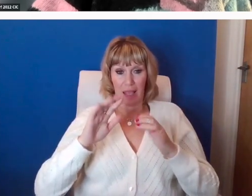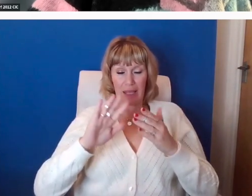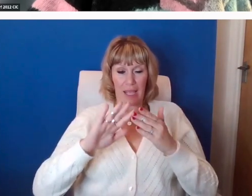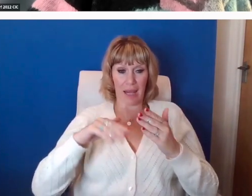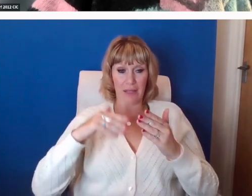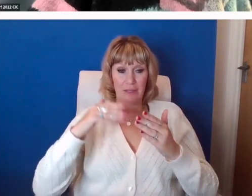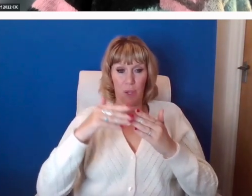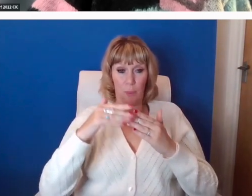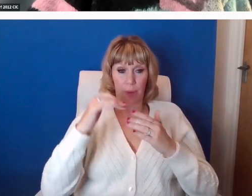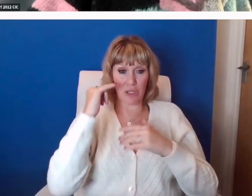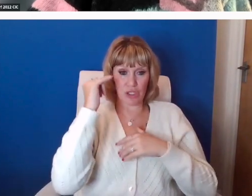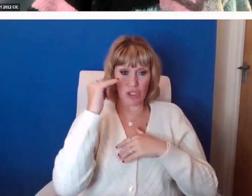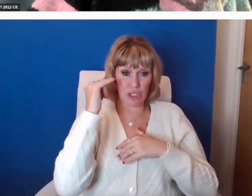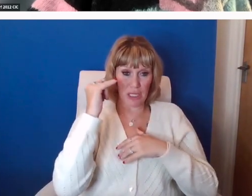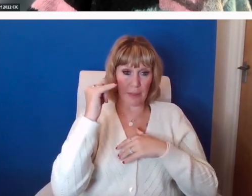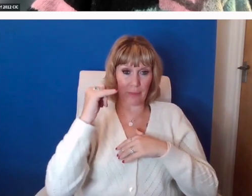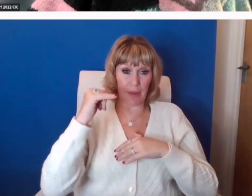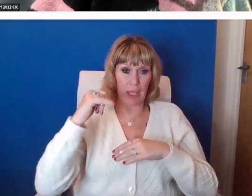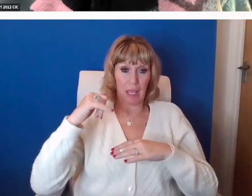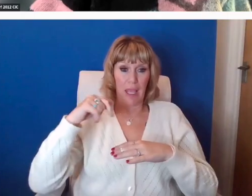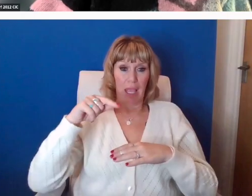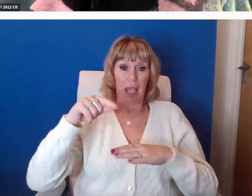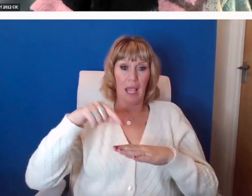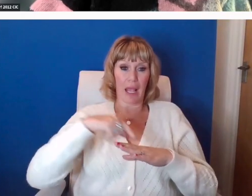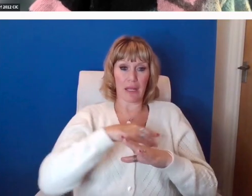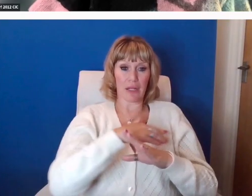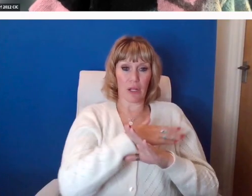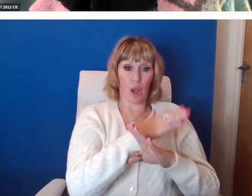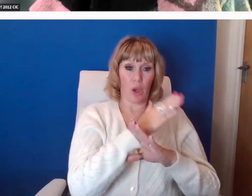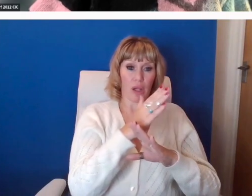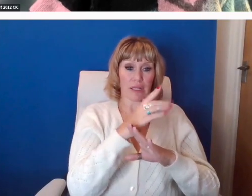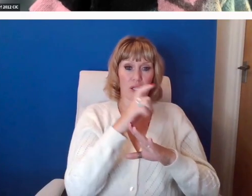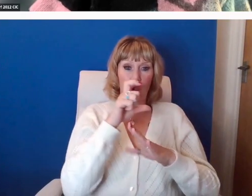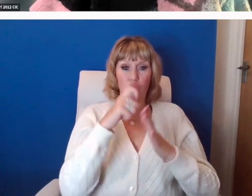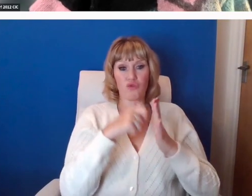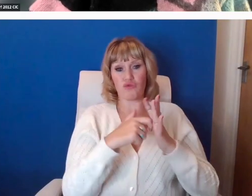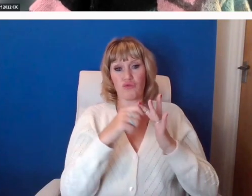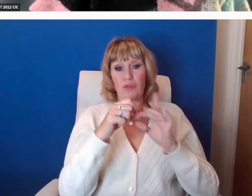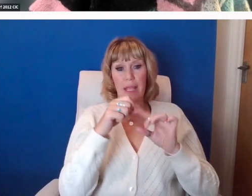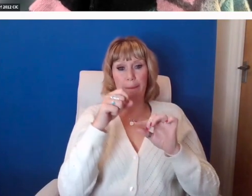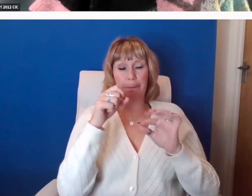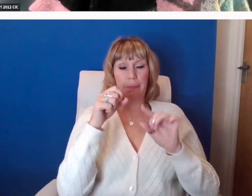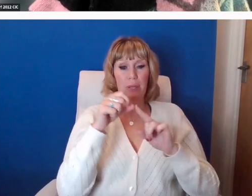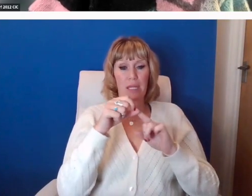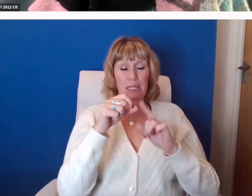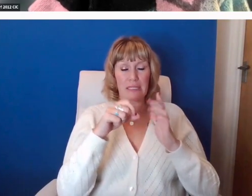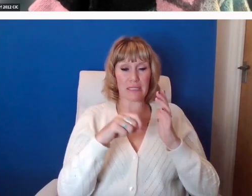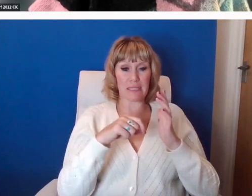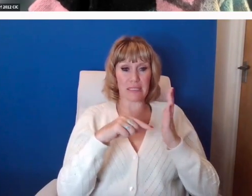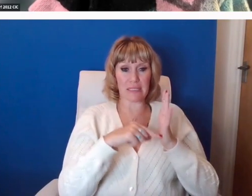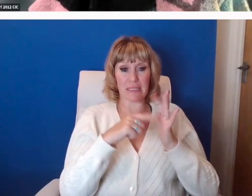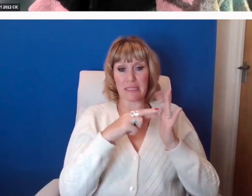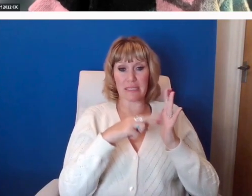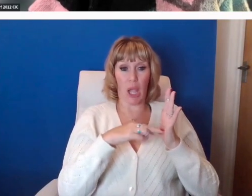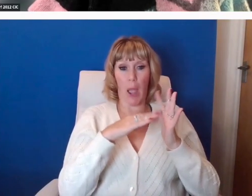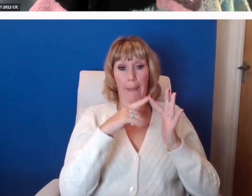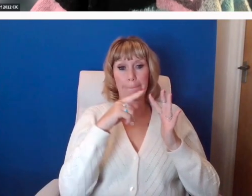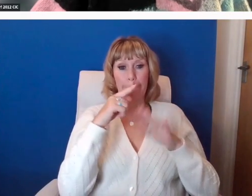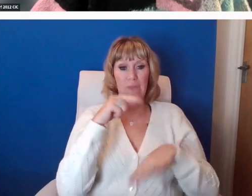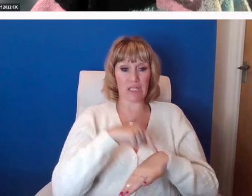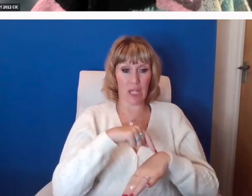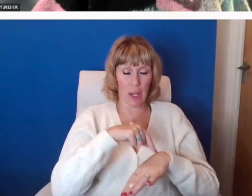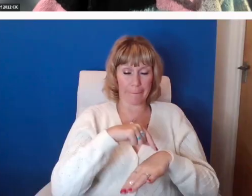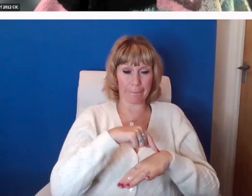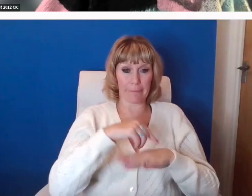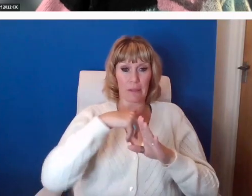wall clock labelled crypt time, and other domestic details such as blankets, shelves, plant, and a phone hot water bottle.